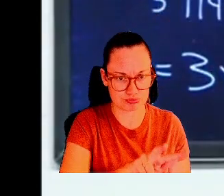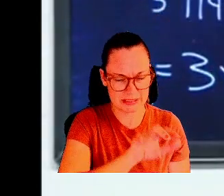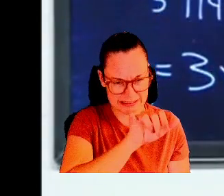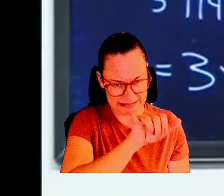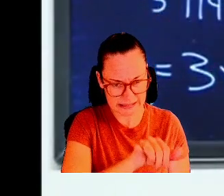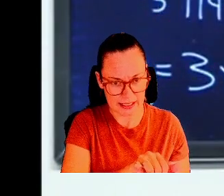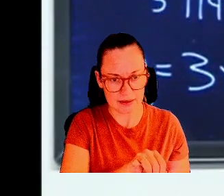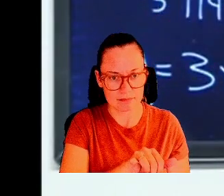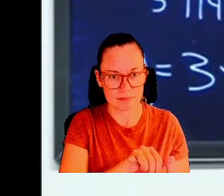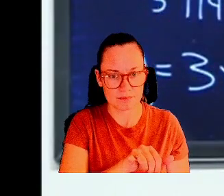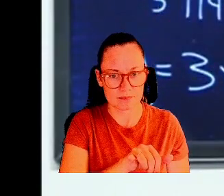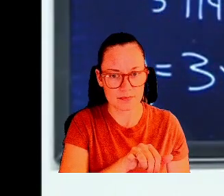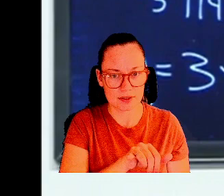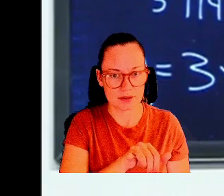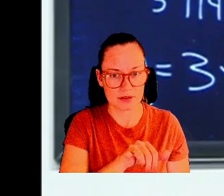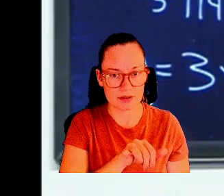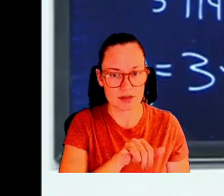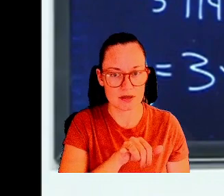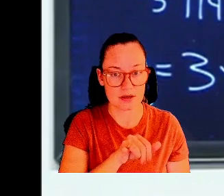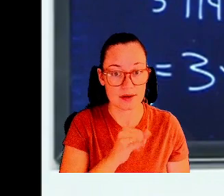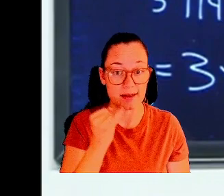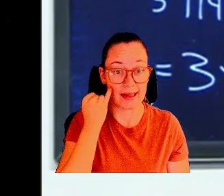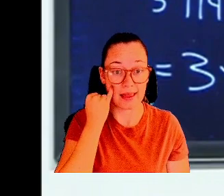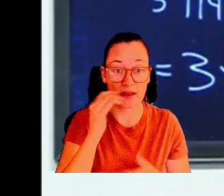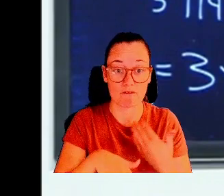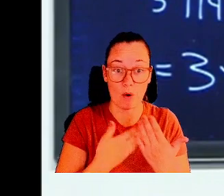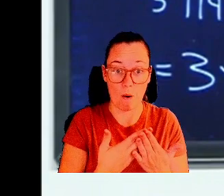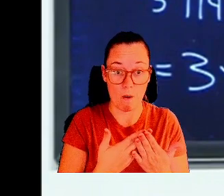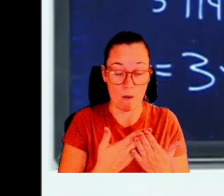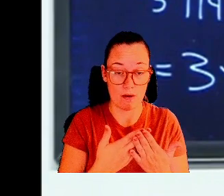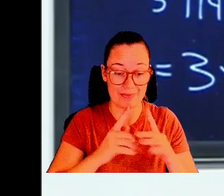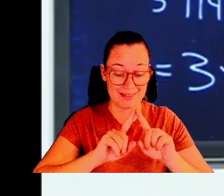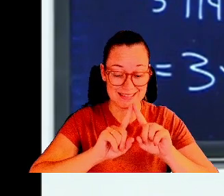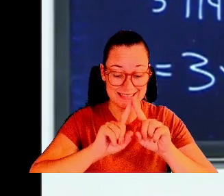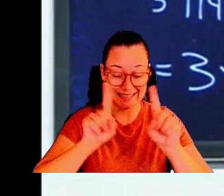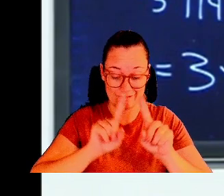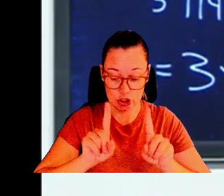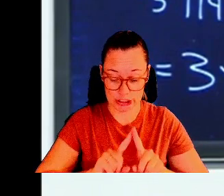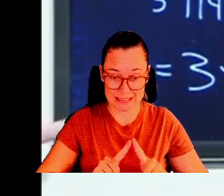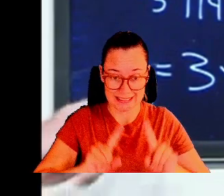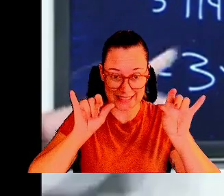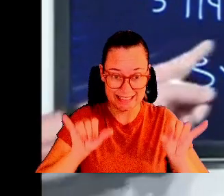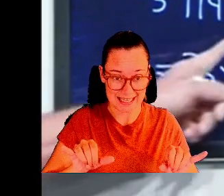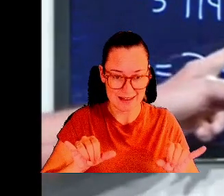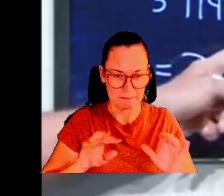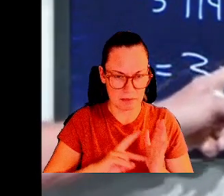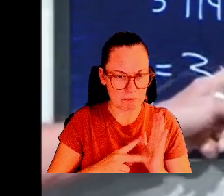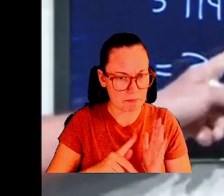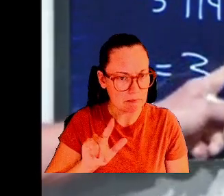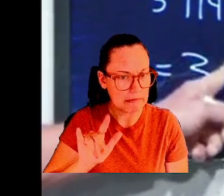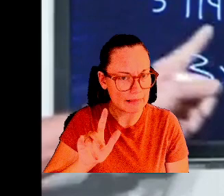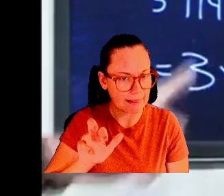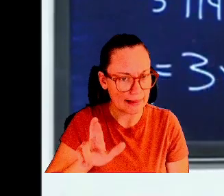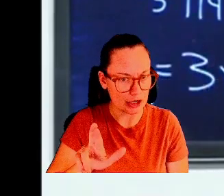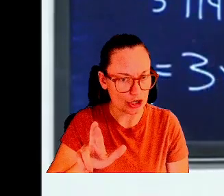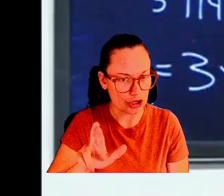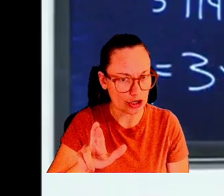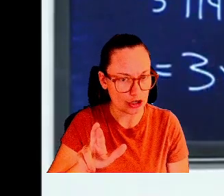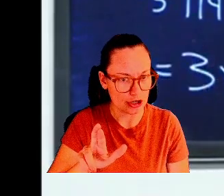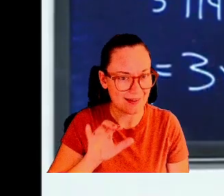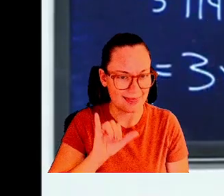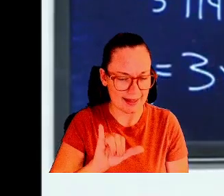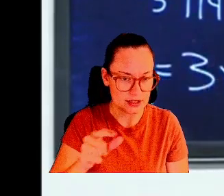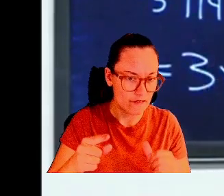all the first differences are the same, then it's linear. It's a